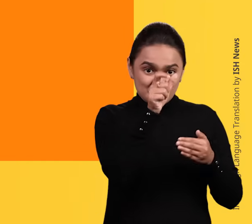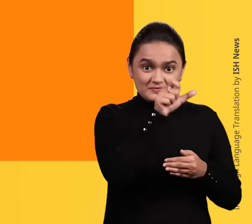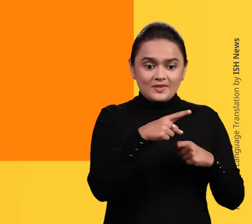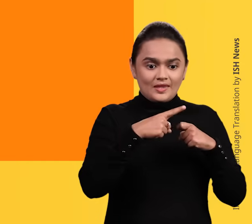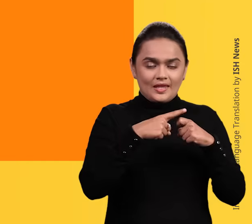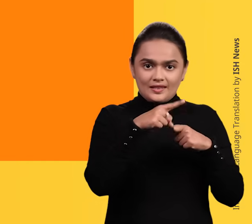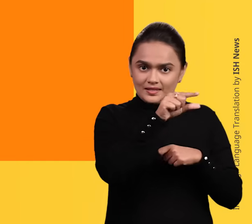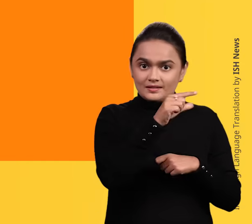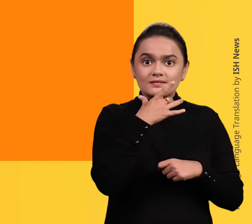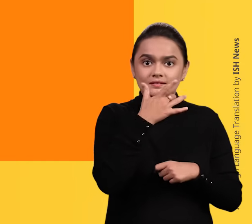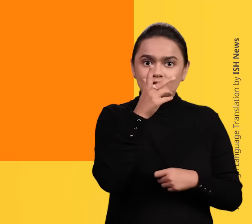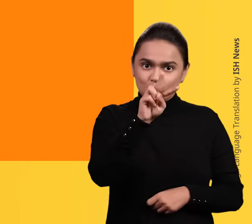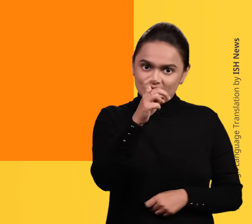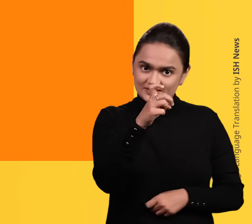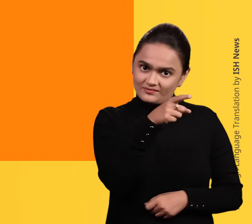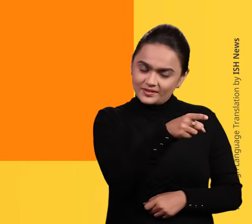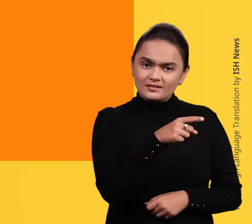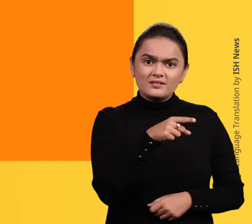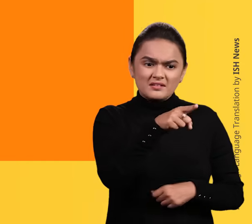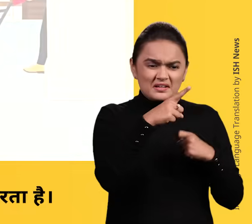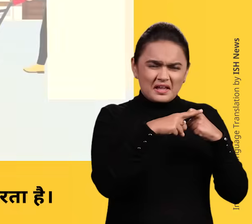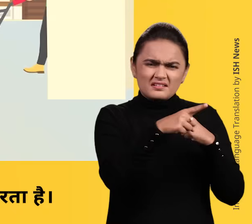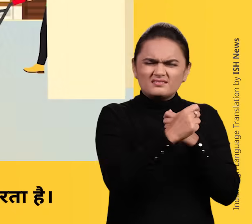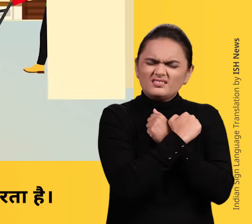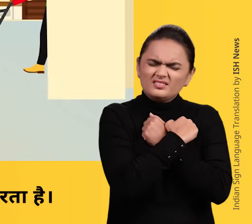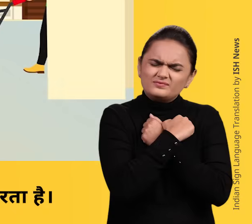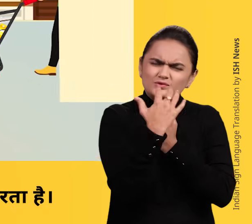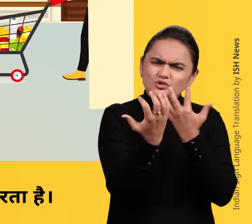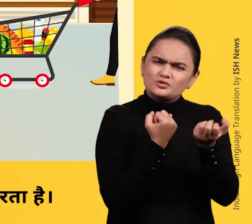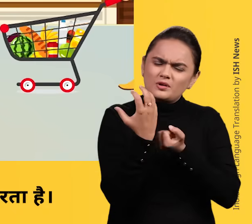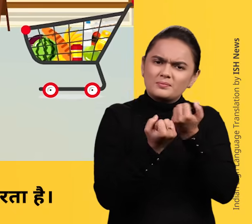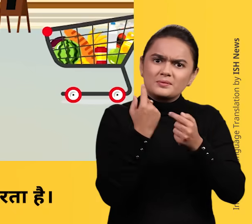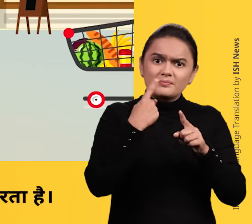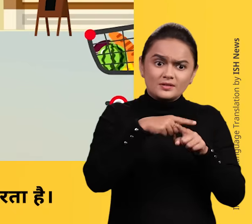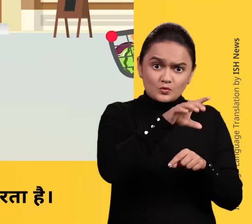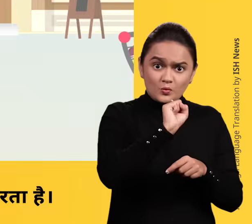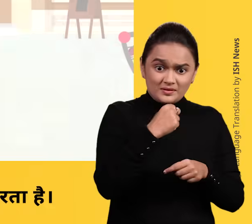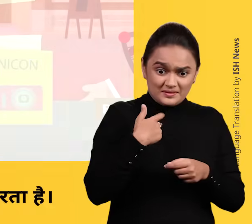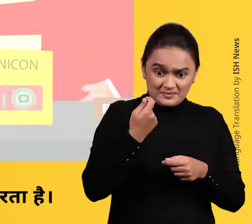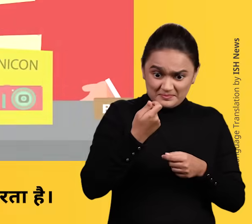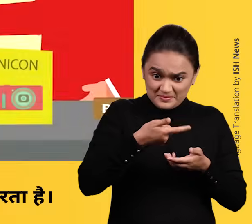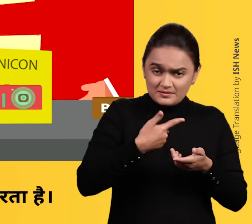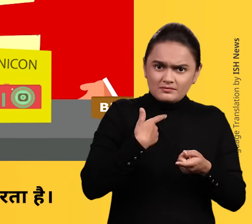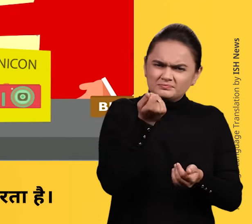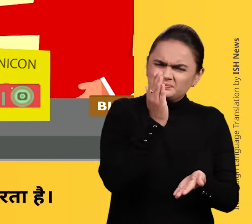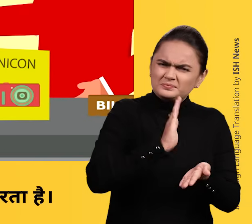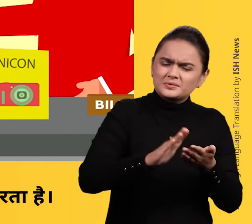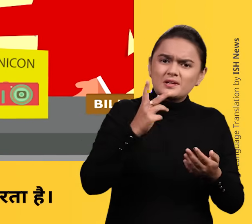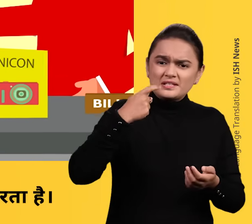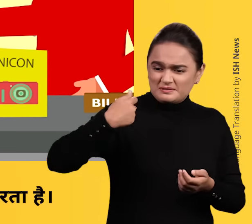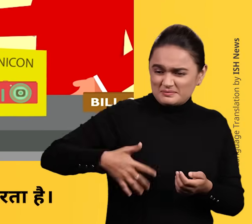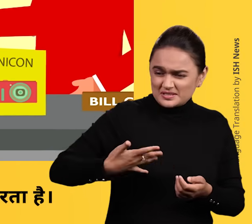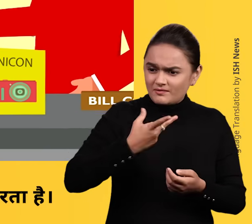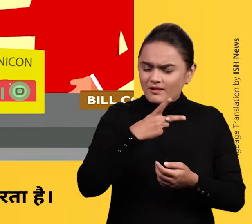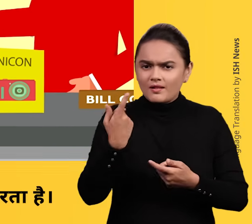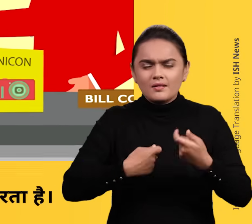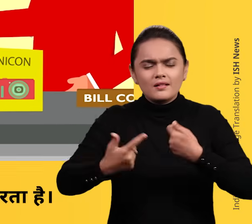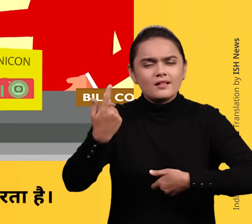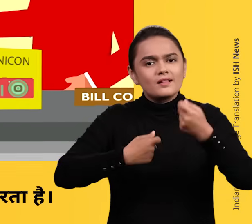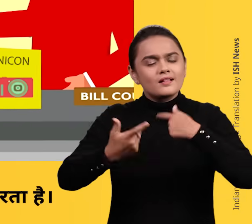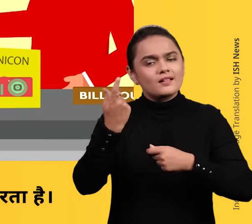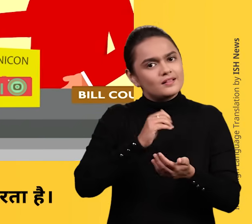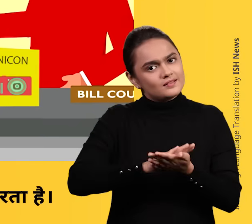Meet 27-year-old Karthik. Karthik loves to shop and spends all his money on buying